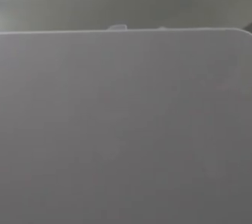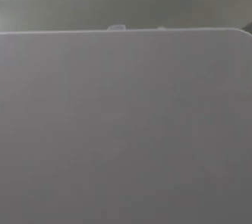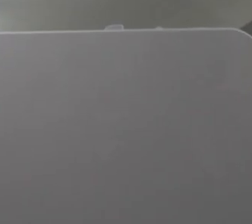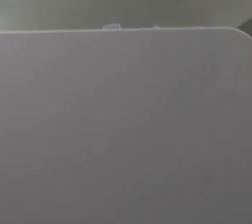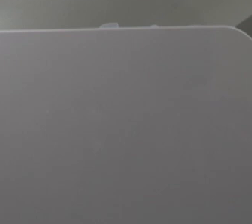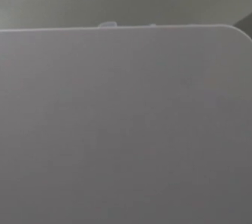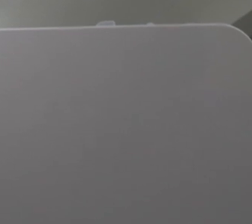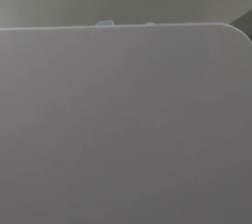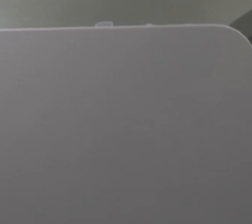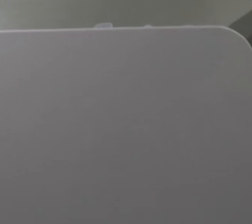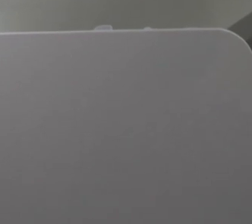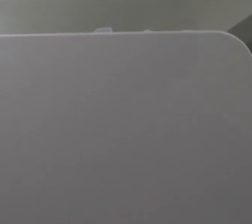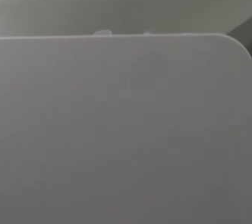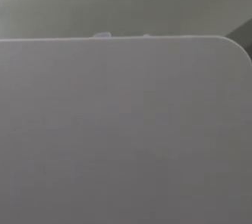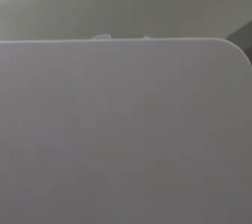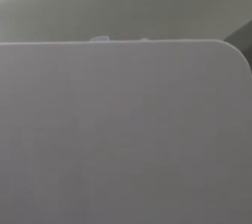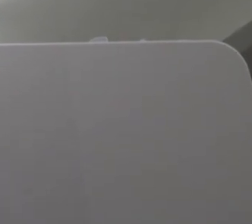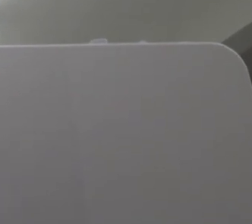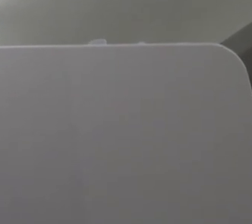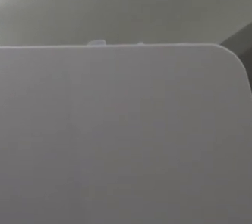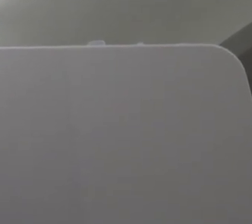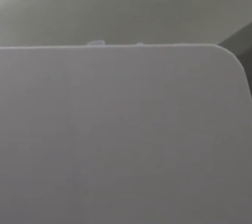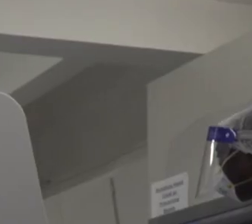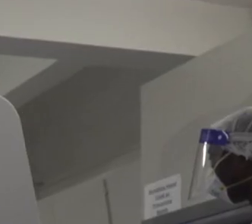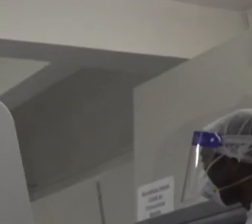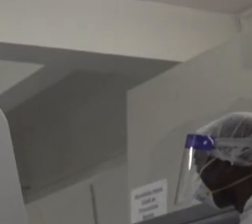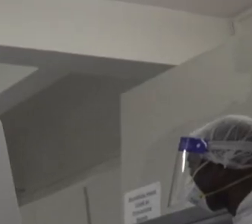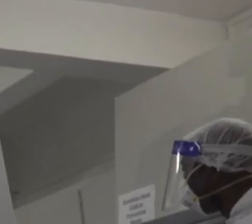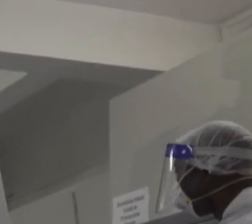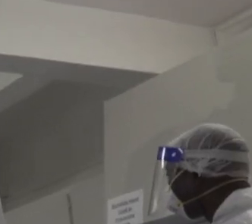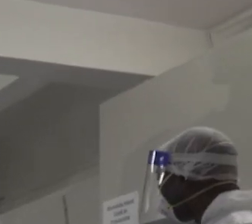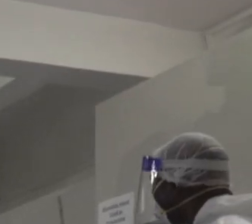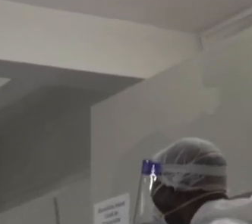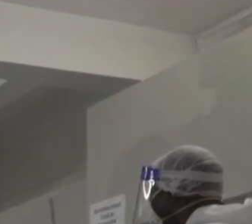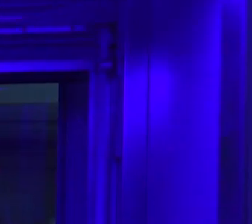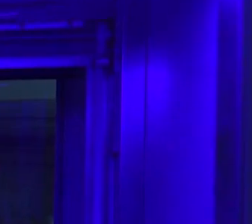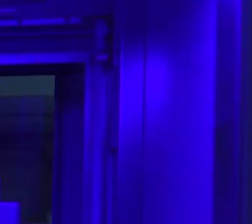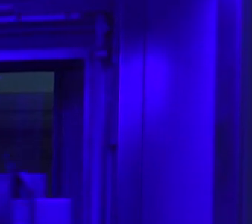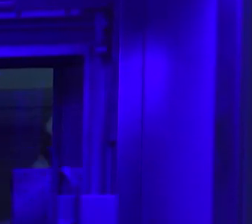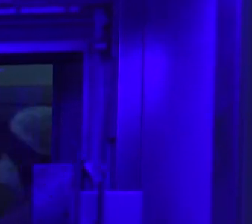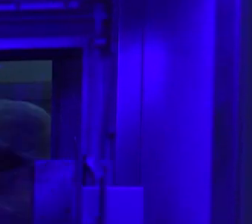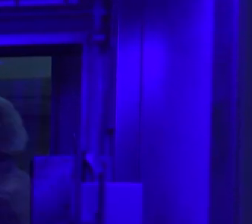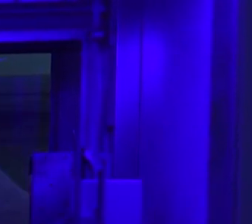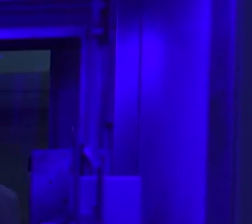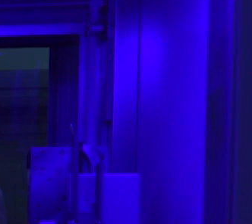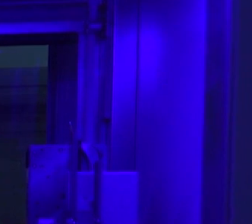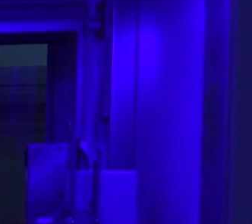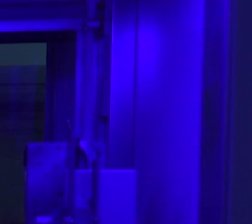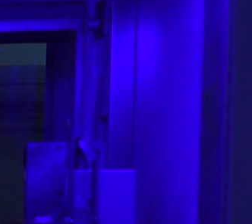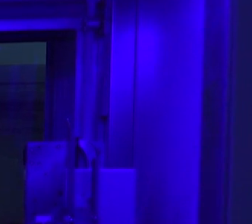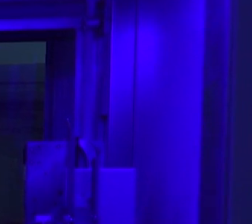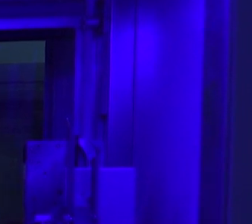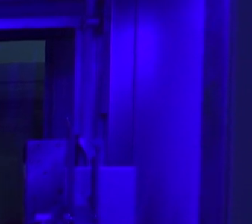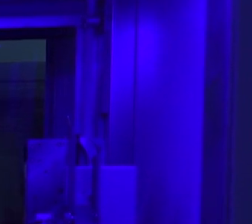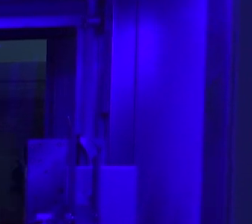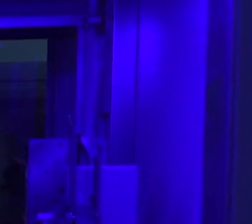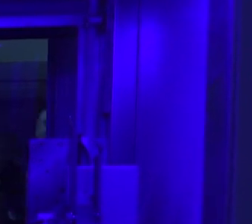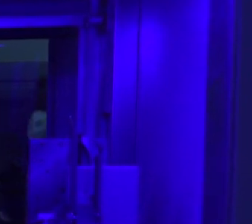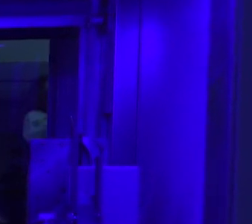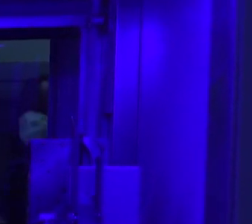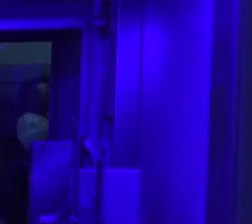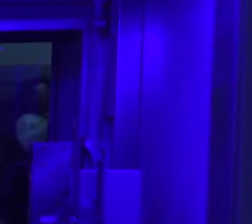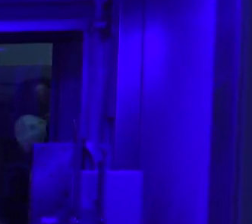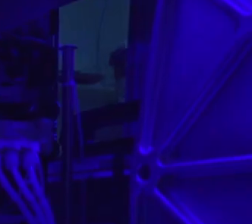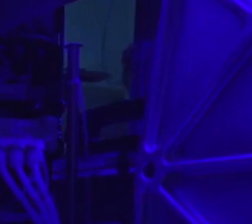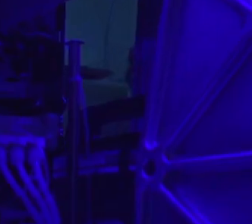protocol in the COVID response to track and trace the virus and slow its spread. That includes government's approval for some private entities